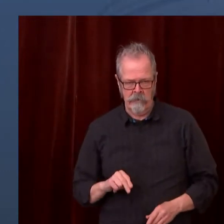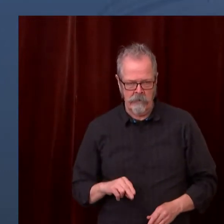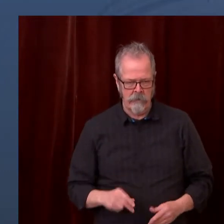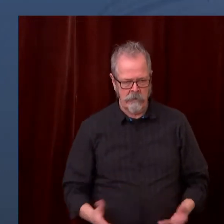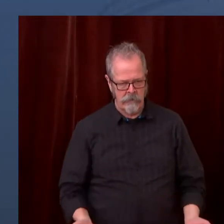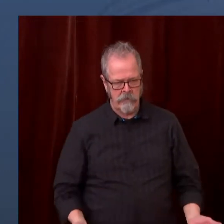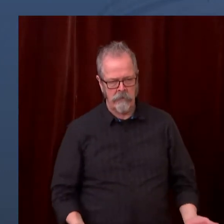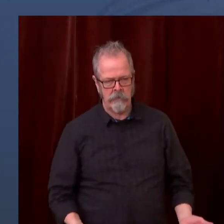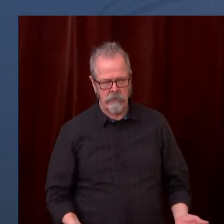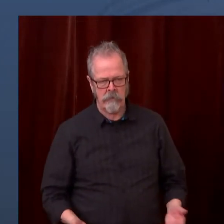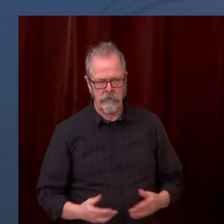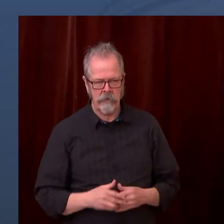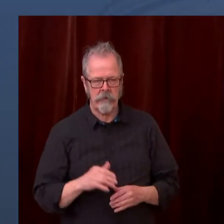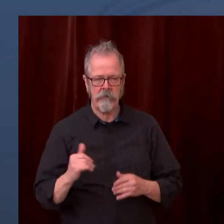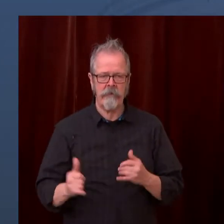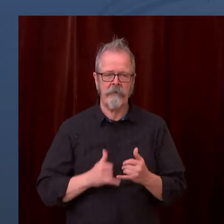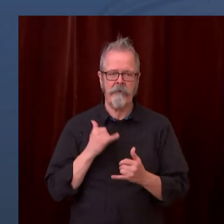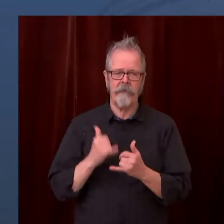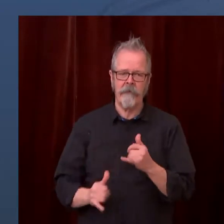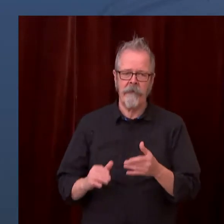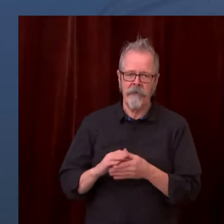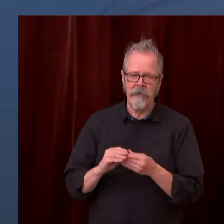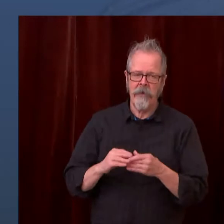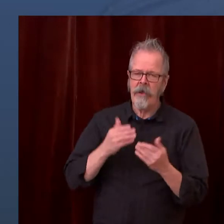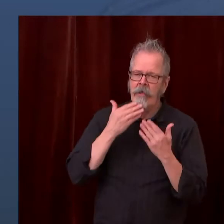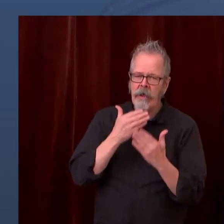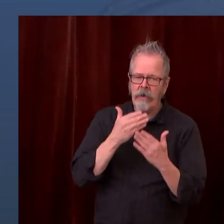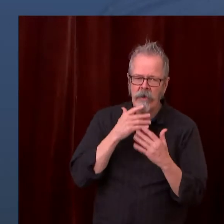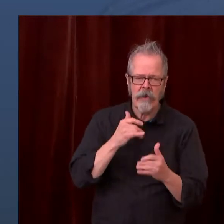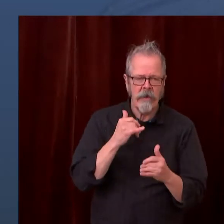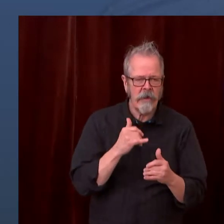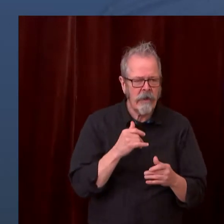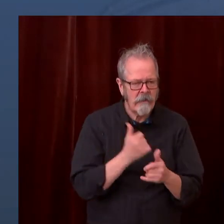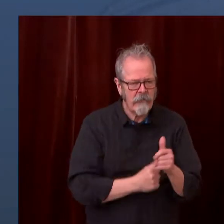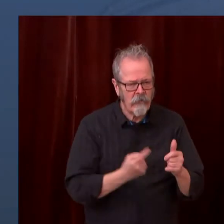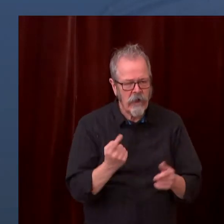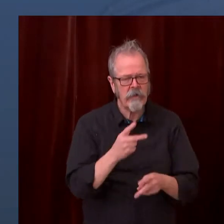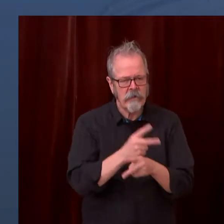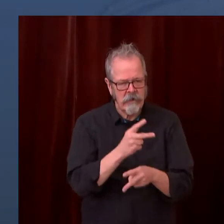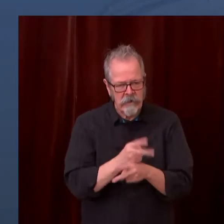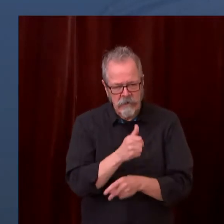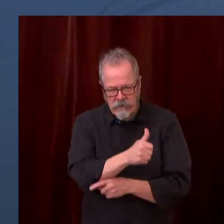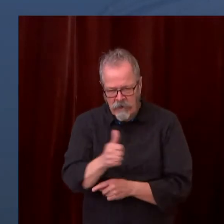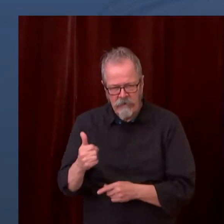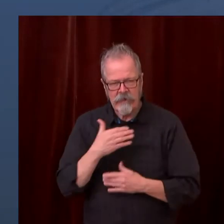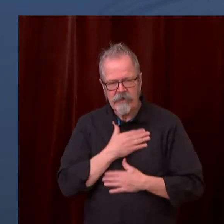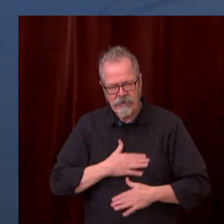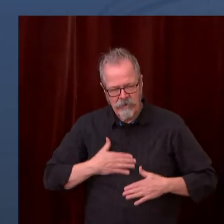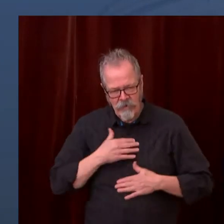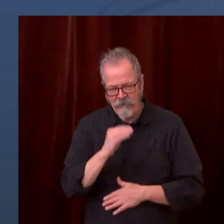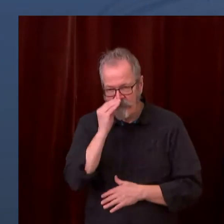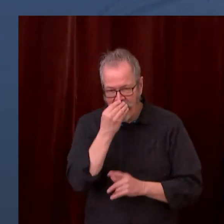Nope, I want to thank everyone, and please be well and enjoy the daffodils are up. The daffodils are out in Puyallup, and the